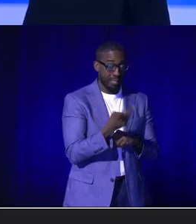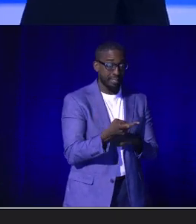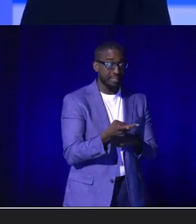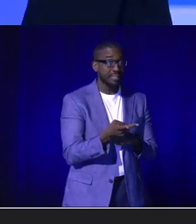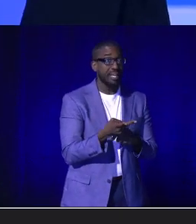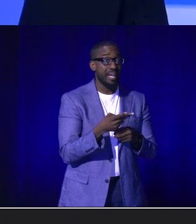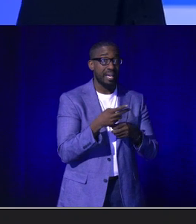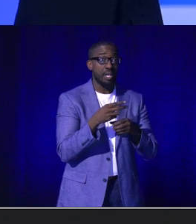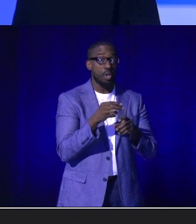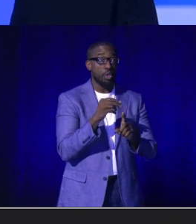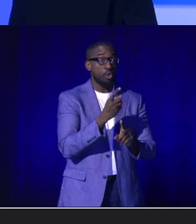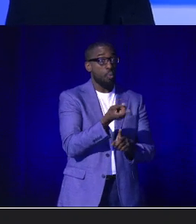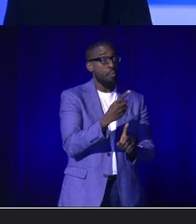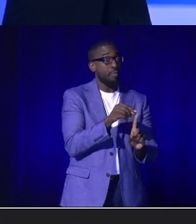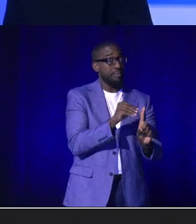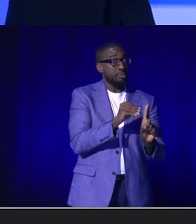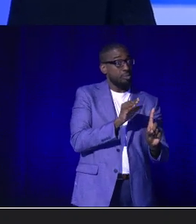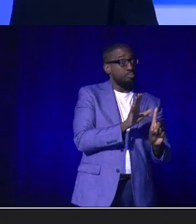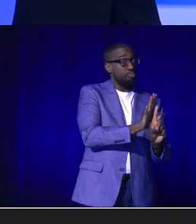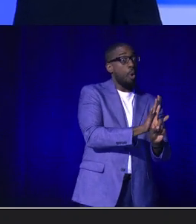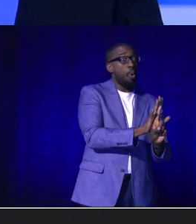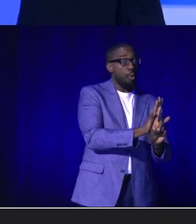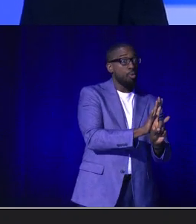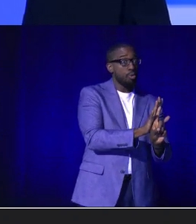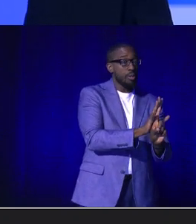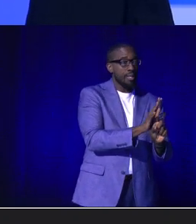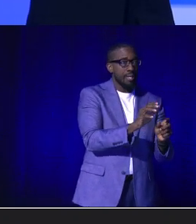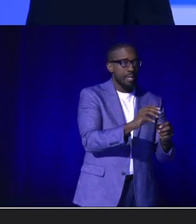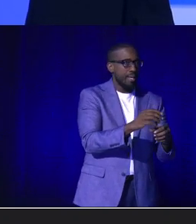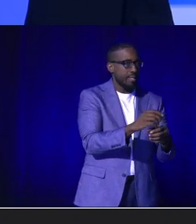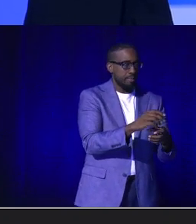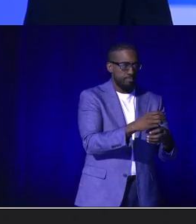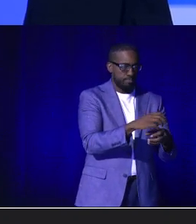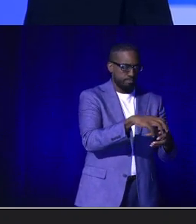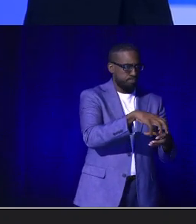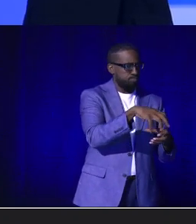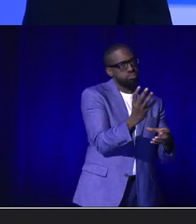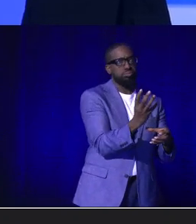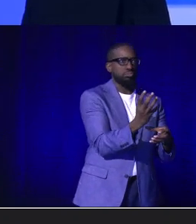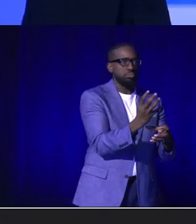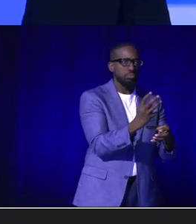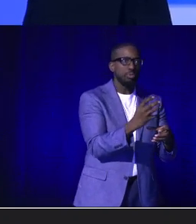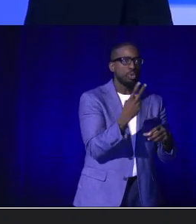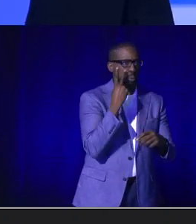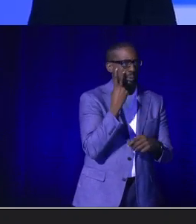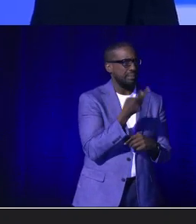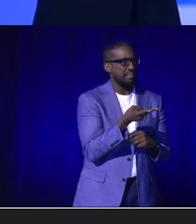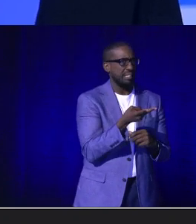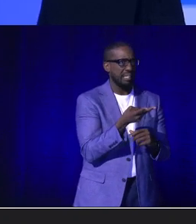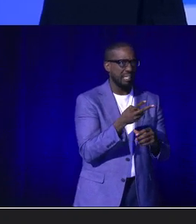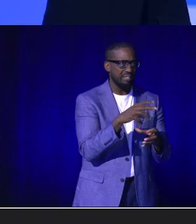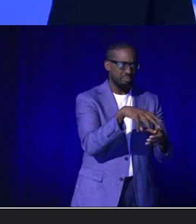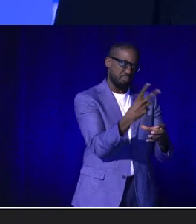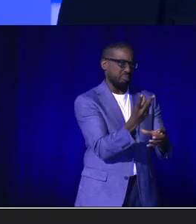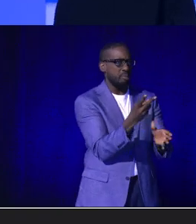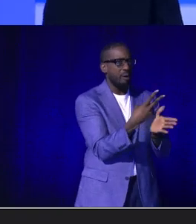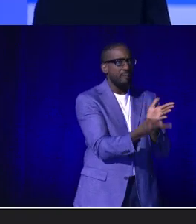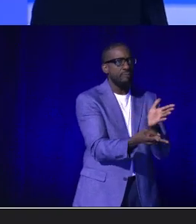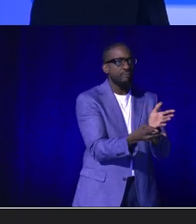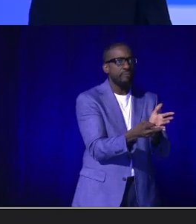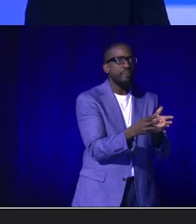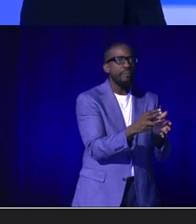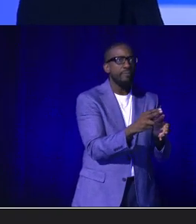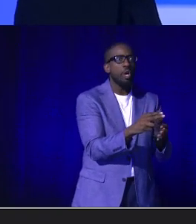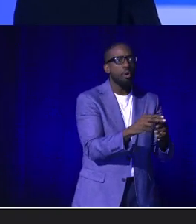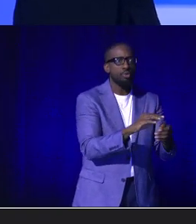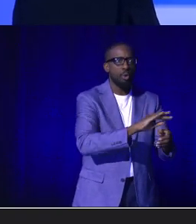exposed to this transient charge has a catastrophic can opening. So it has this really dramatic failure mode